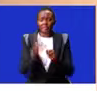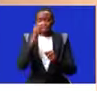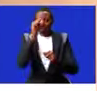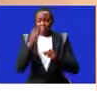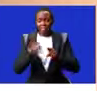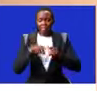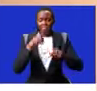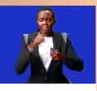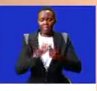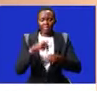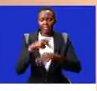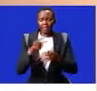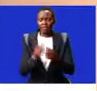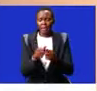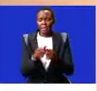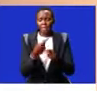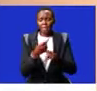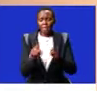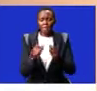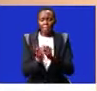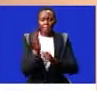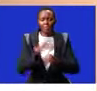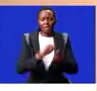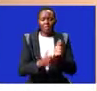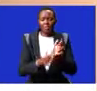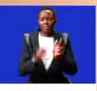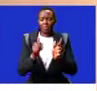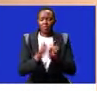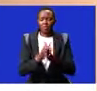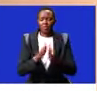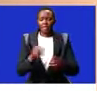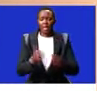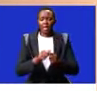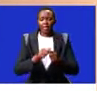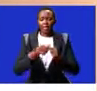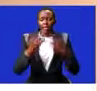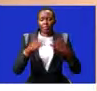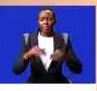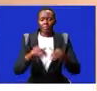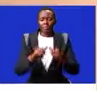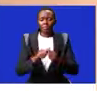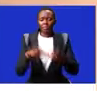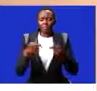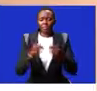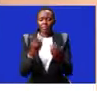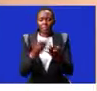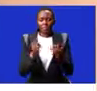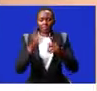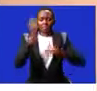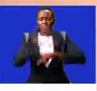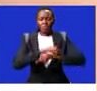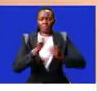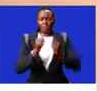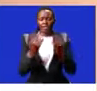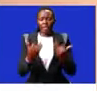ma matin. Koro uchuyo gi suppliers ma chuno wa ni skul nyaka tidiri